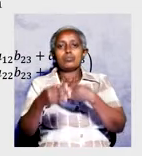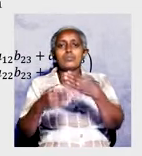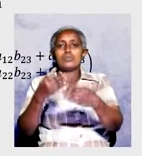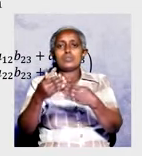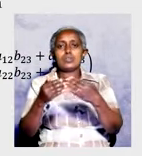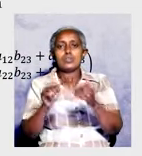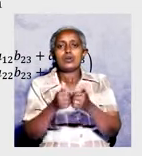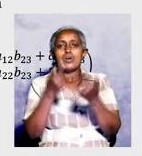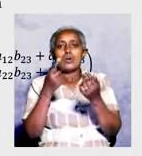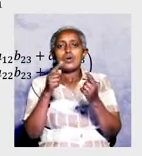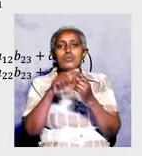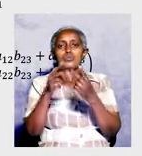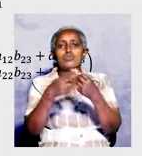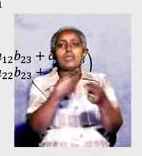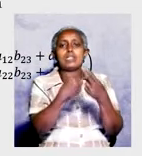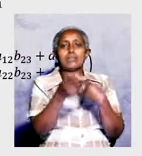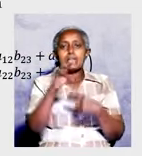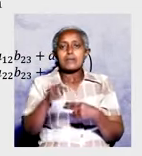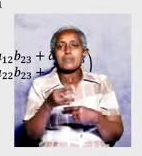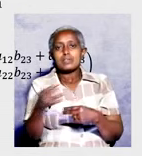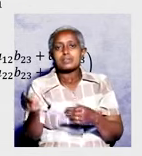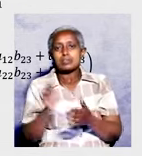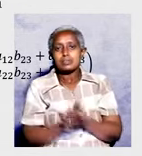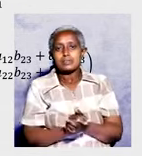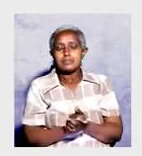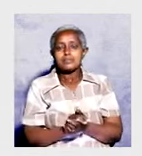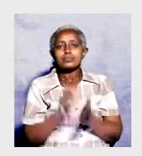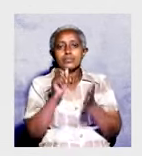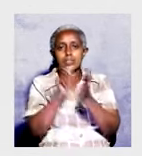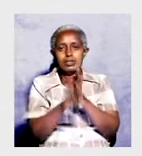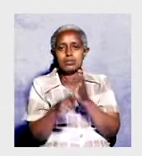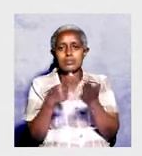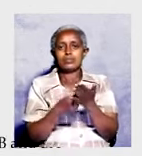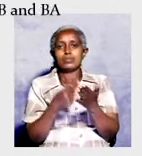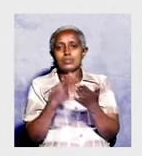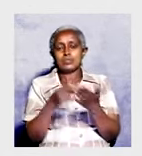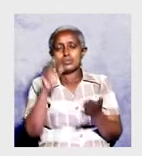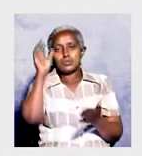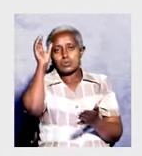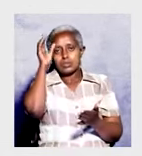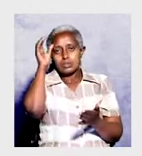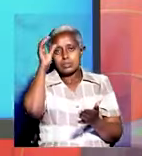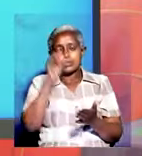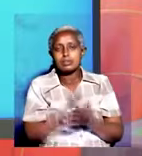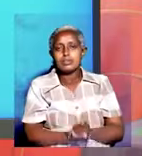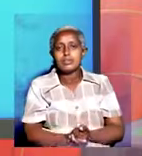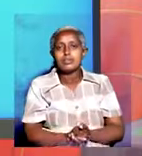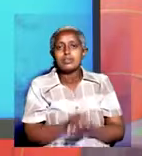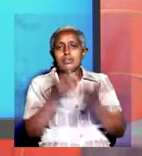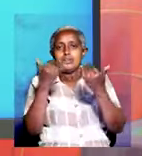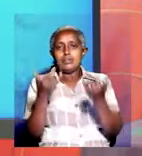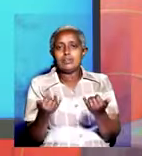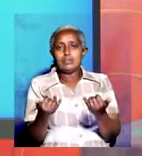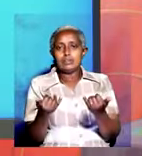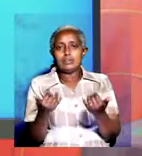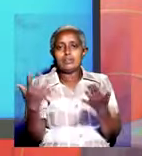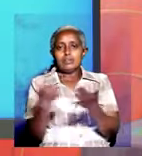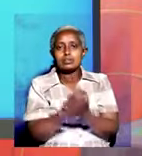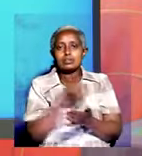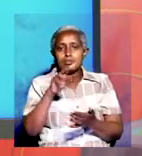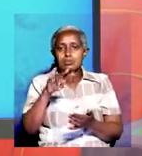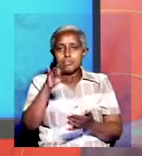to multiply matrix. Now let's see example for this concept. Now let's take